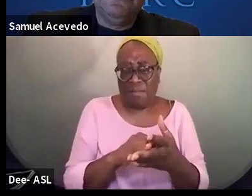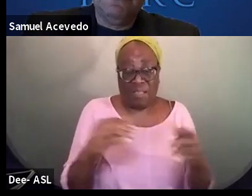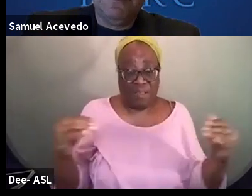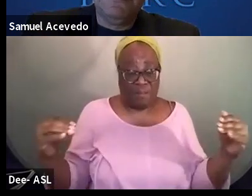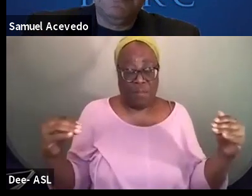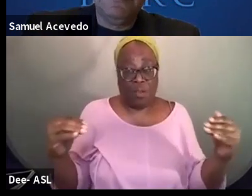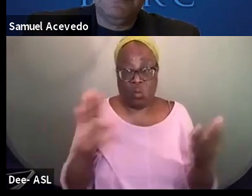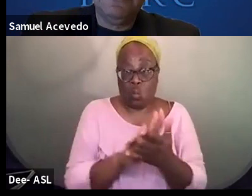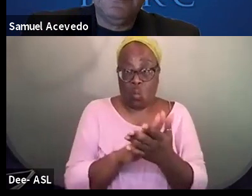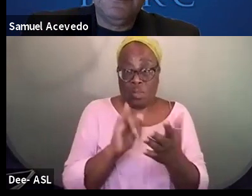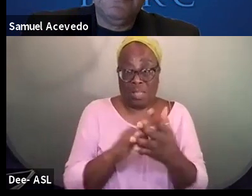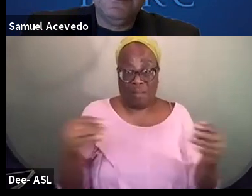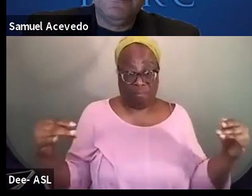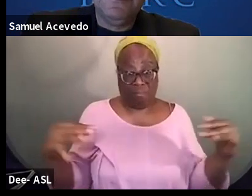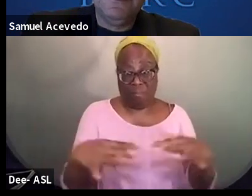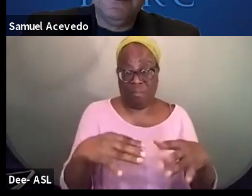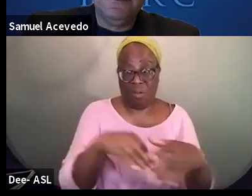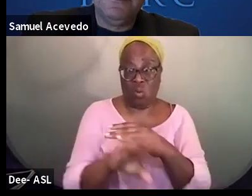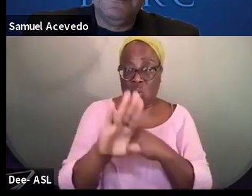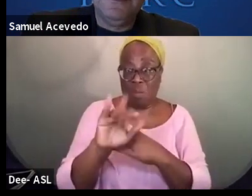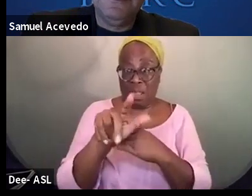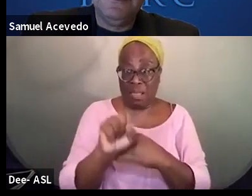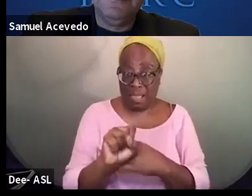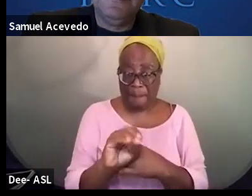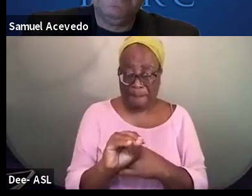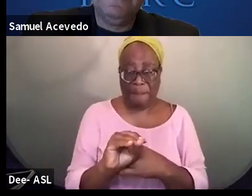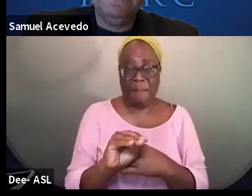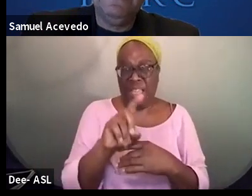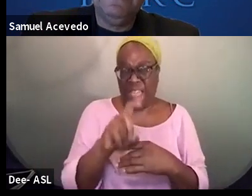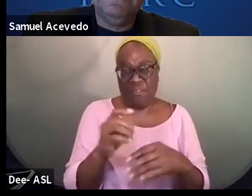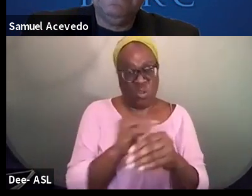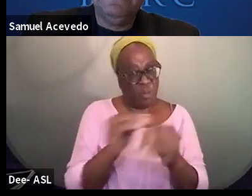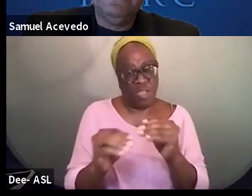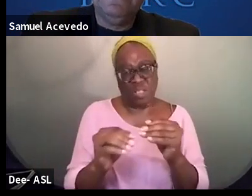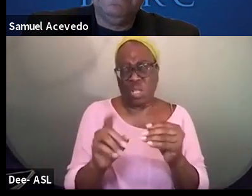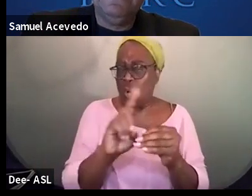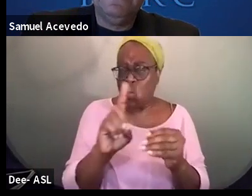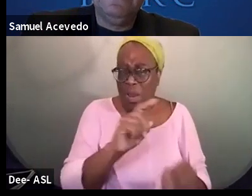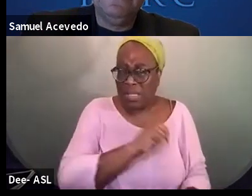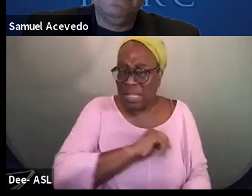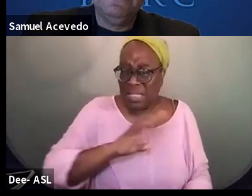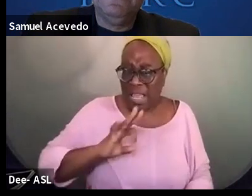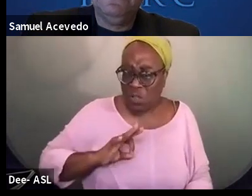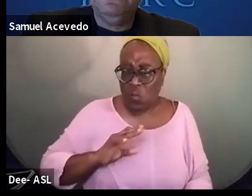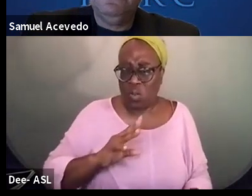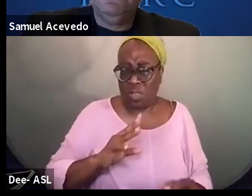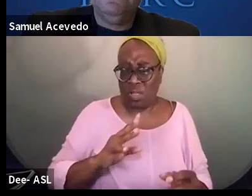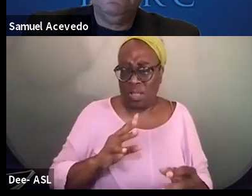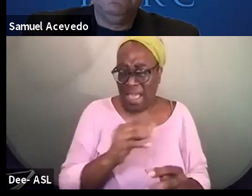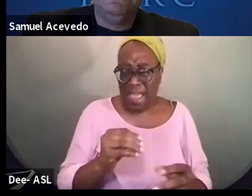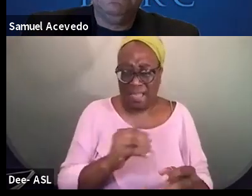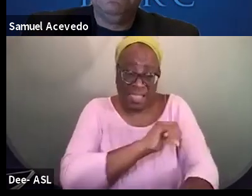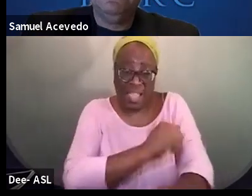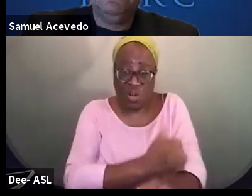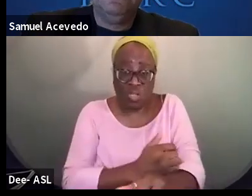be fixed. Where is the task force on this? Where is energy to address the issues that plague